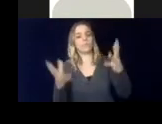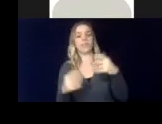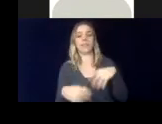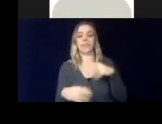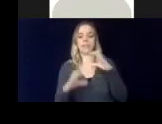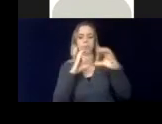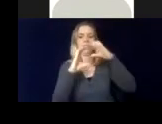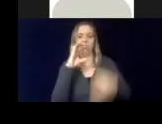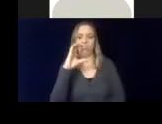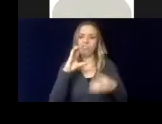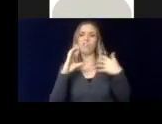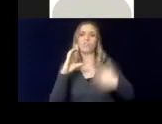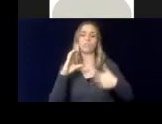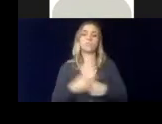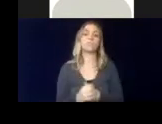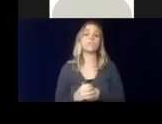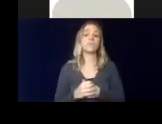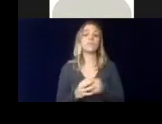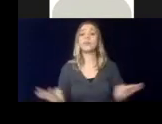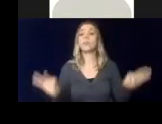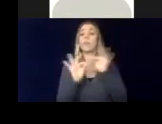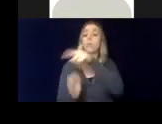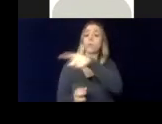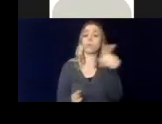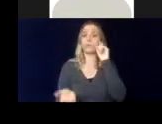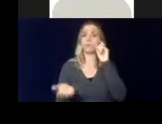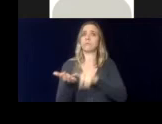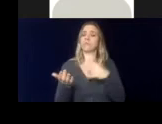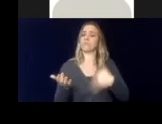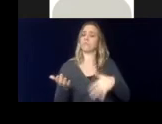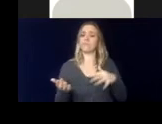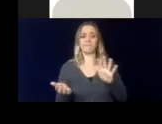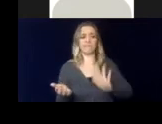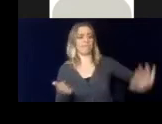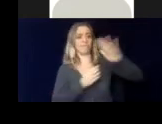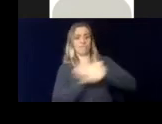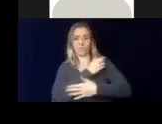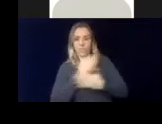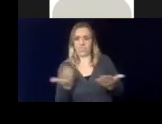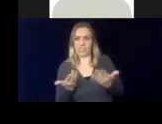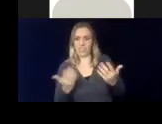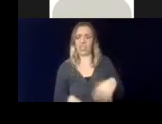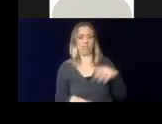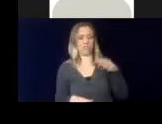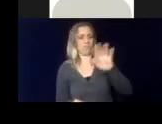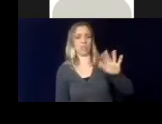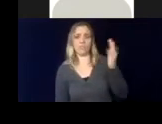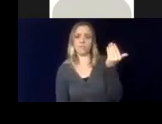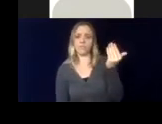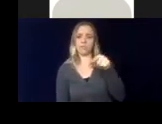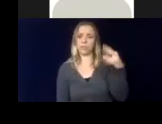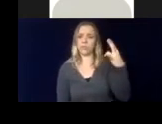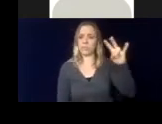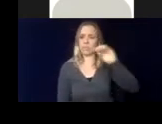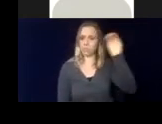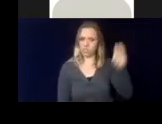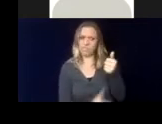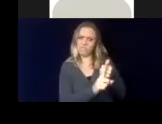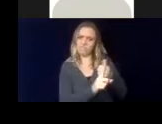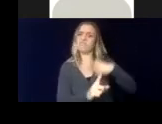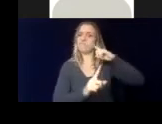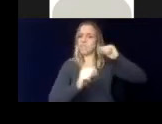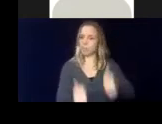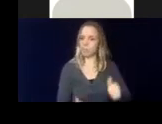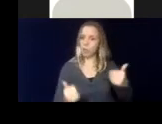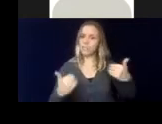that across our country, roughly about 15 to 17% of our population has a hearing loss. So we